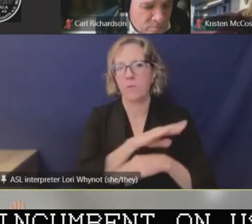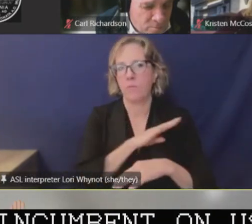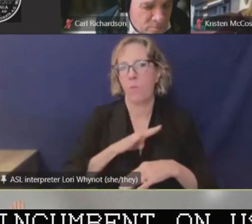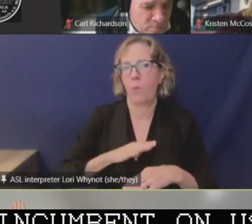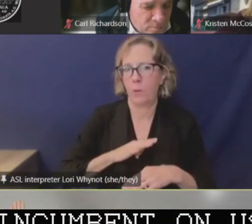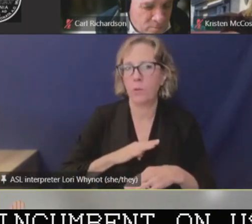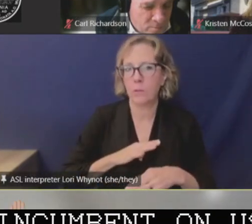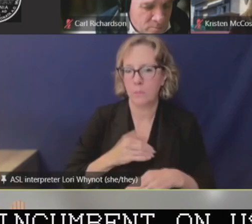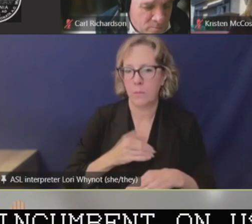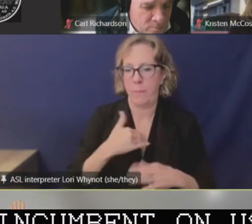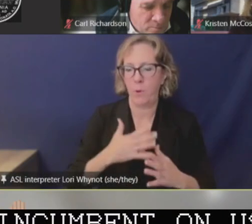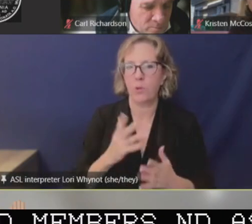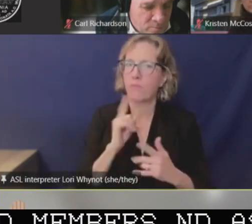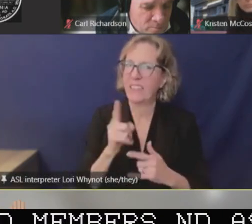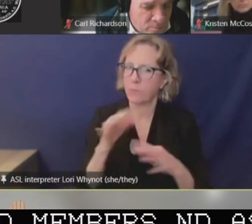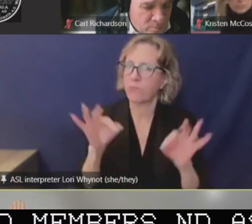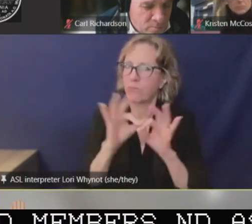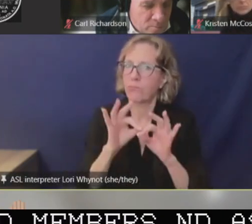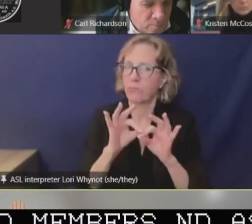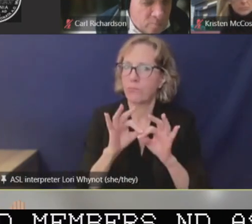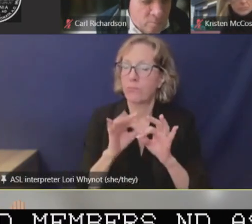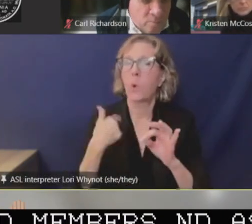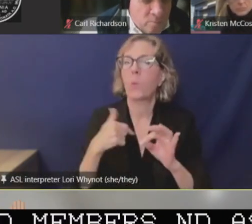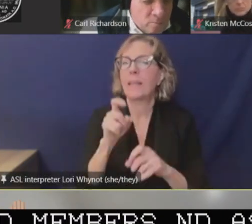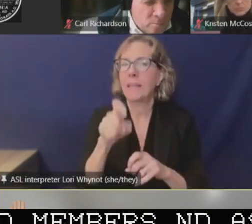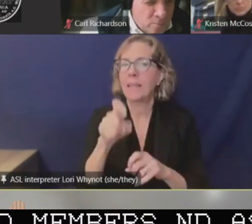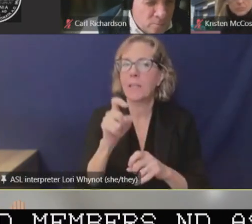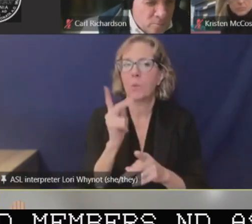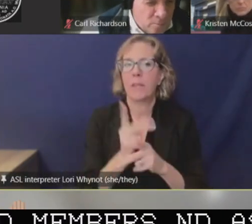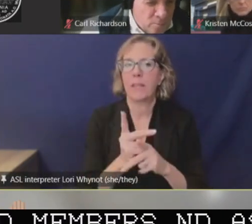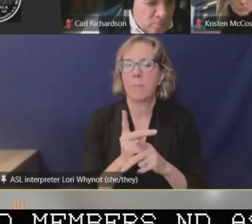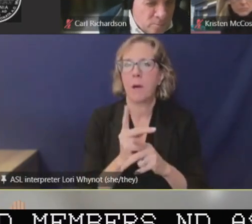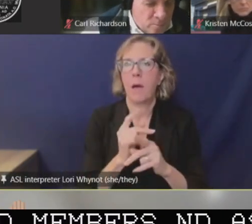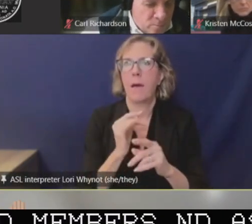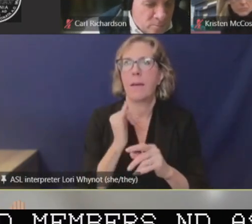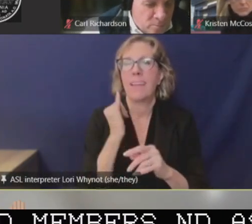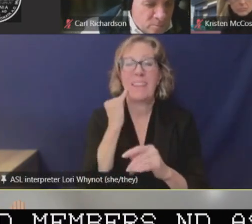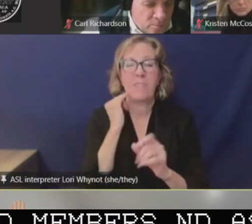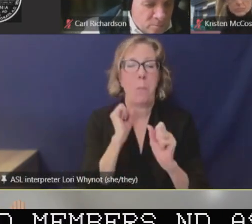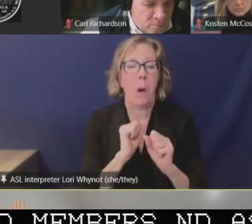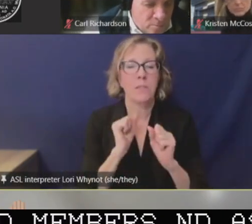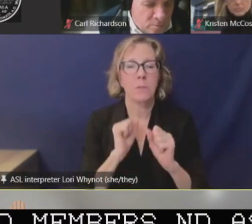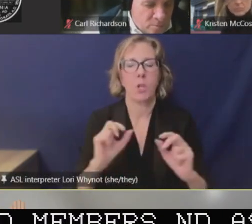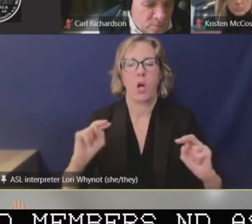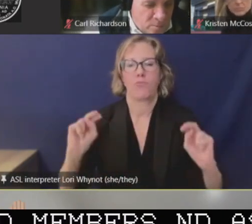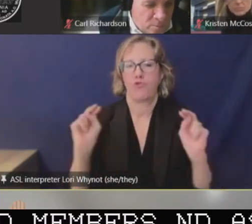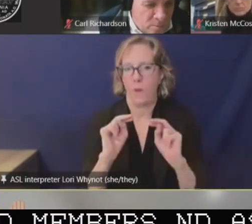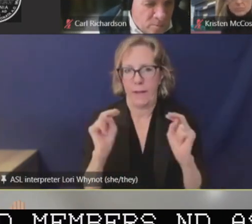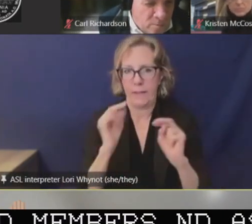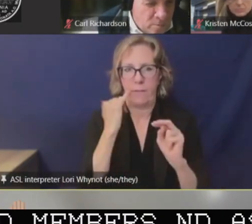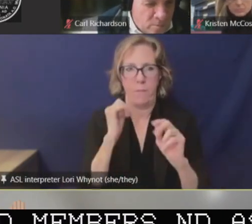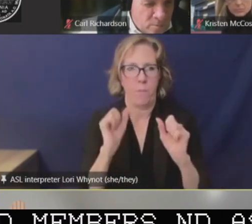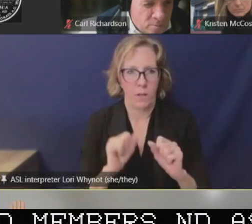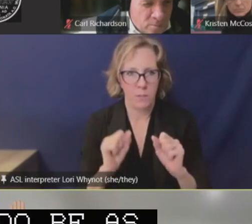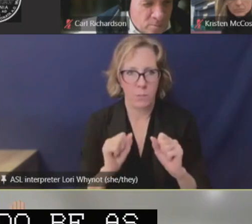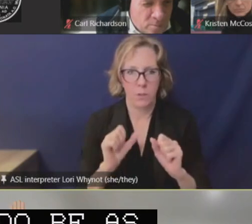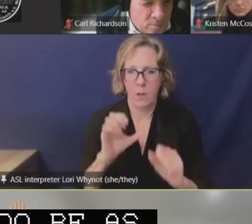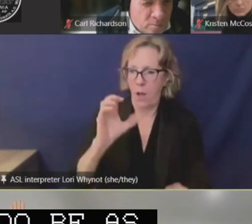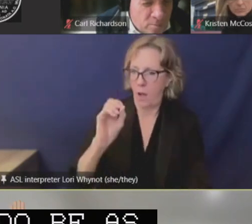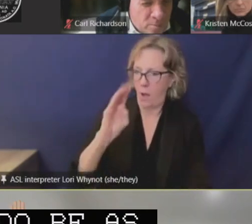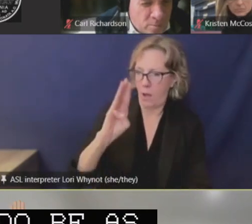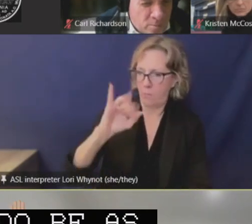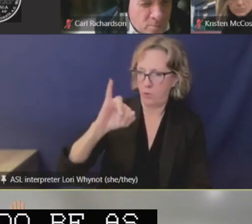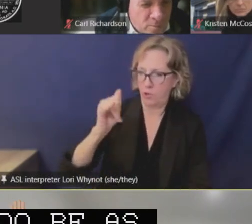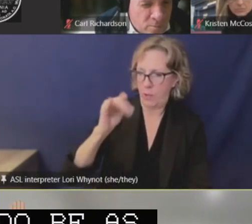do be objective as possible on these things. And when I say objective, meaning we have a collection